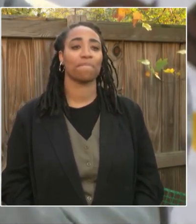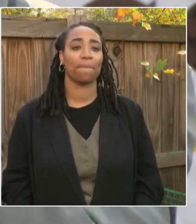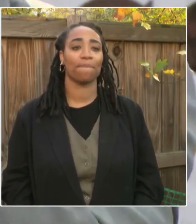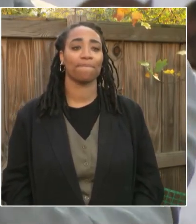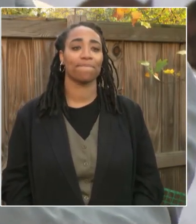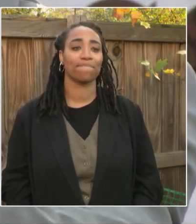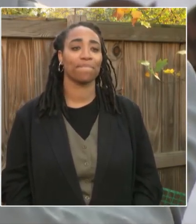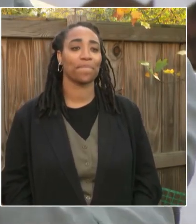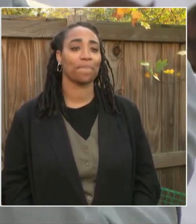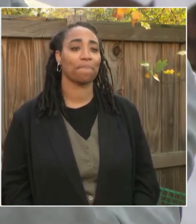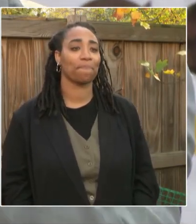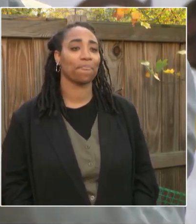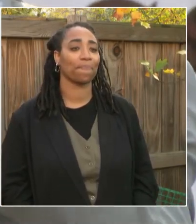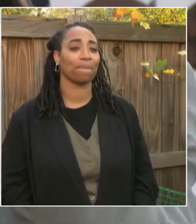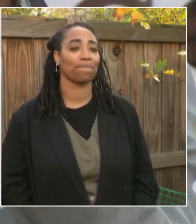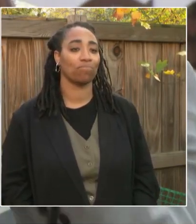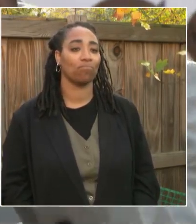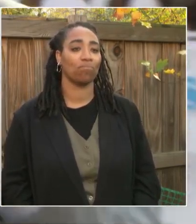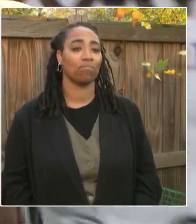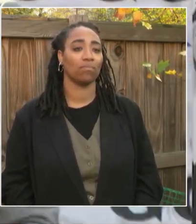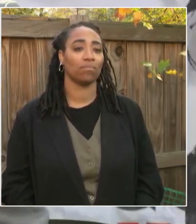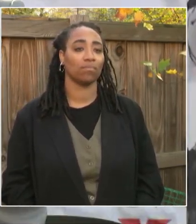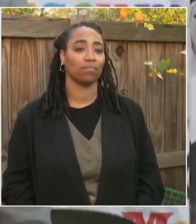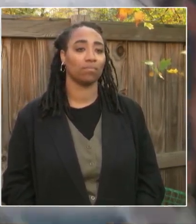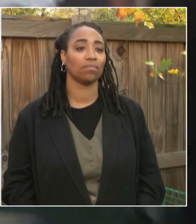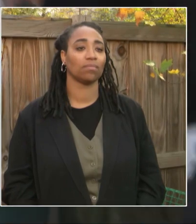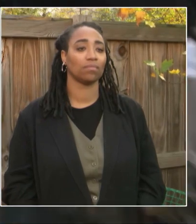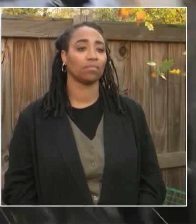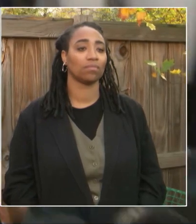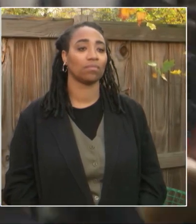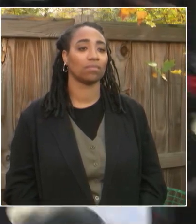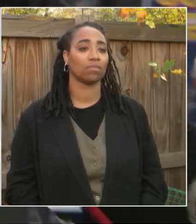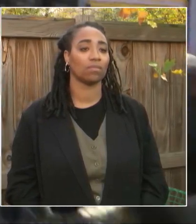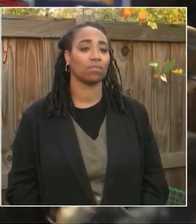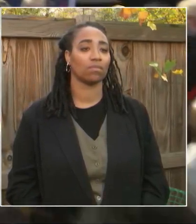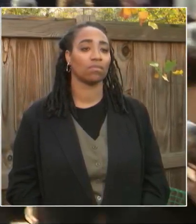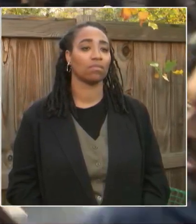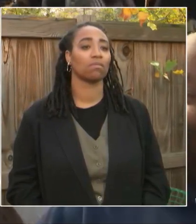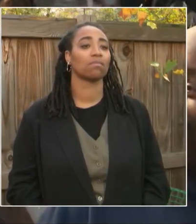team for this incredible